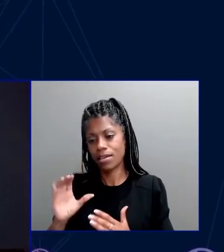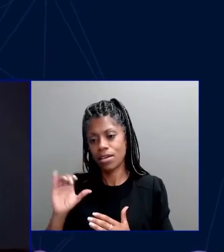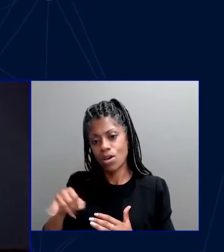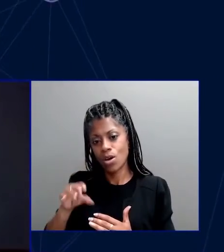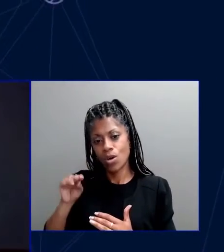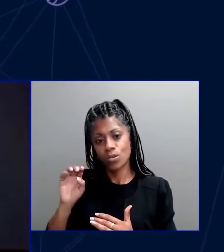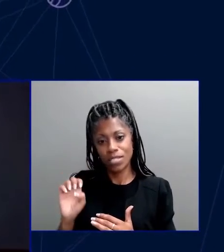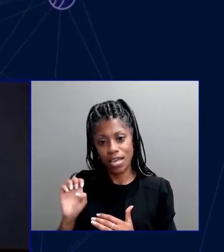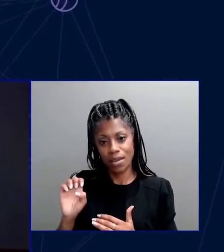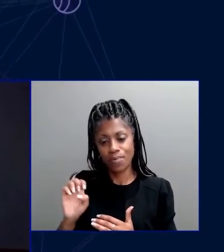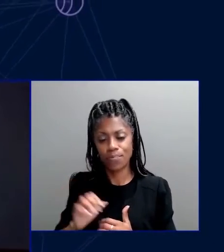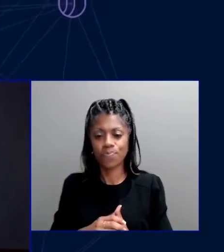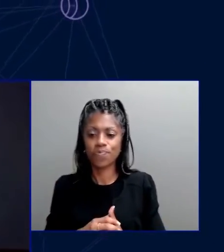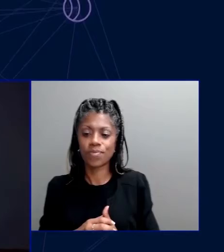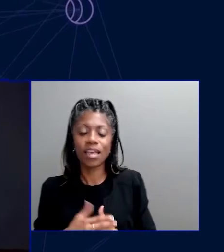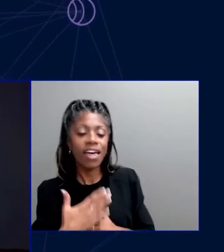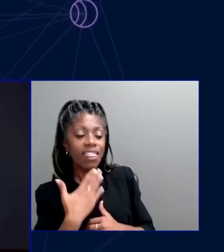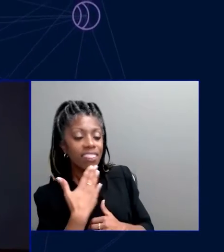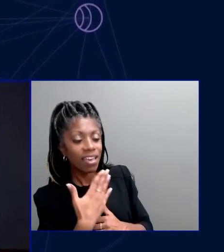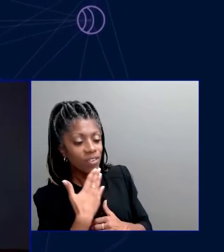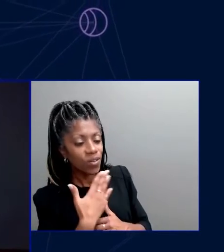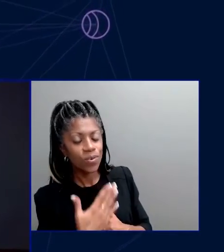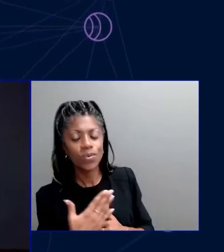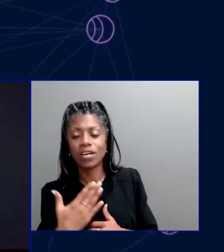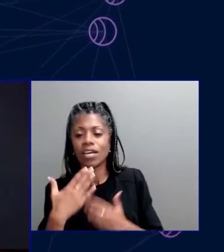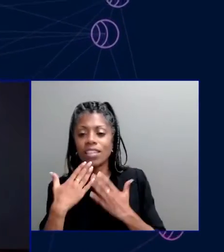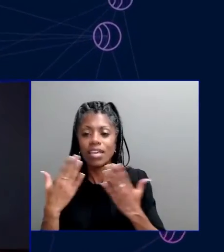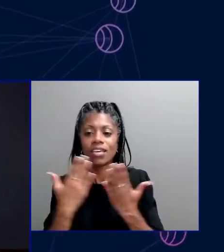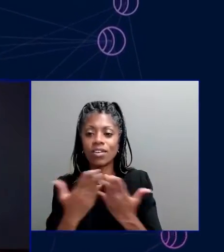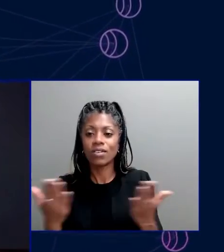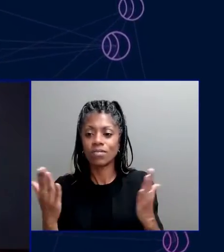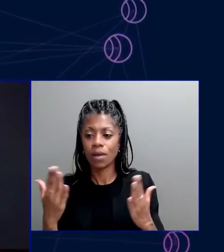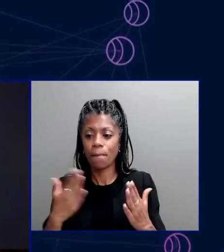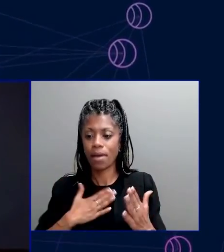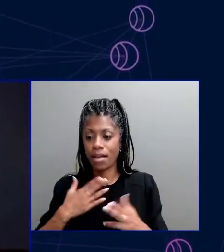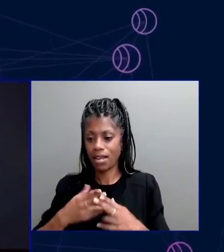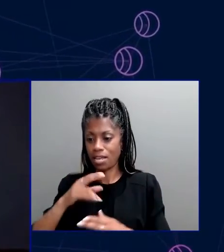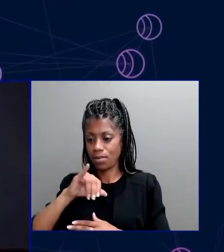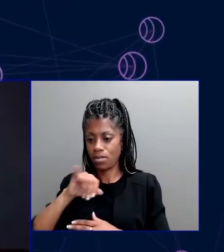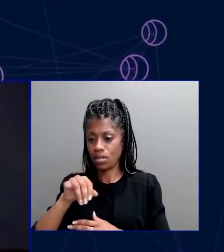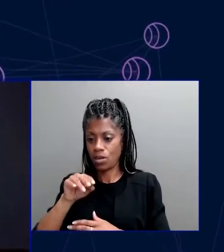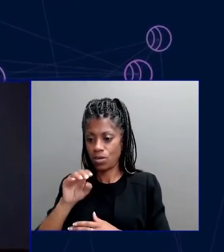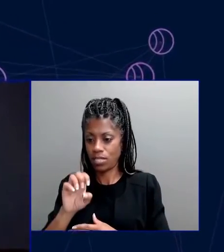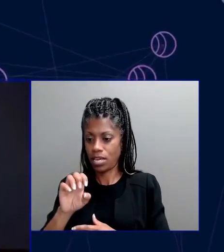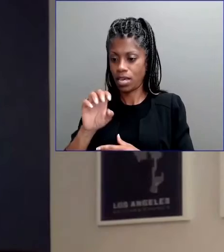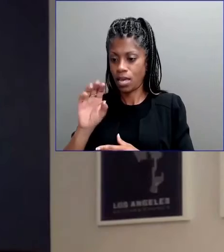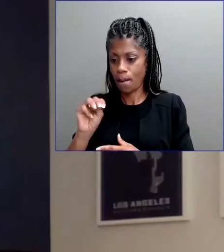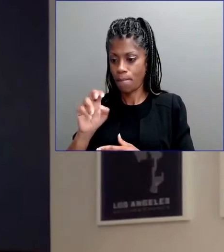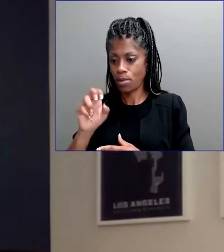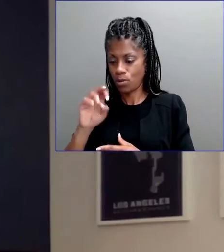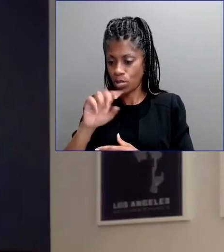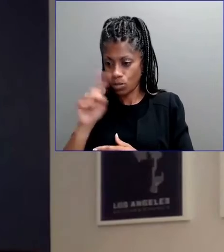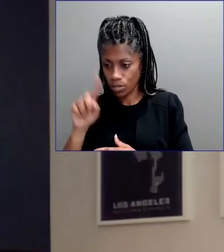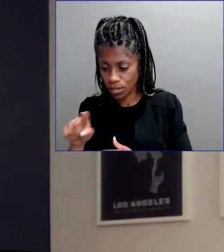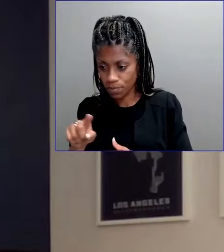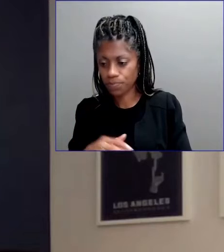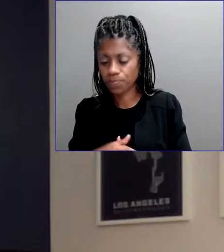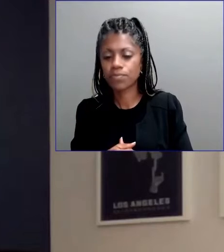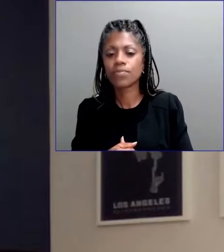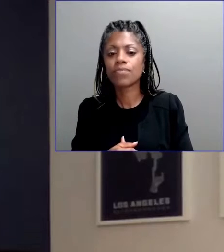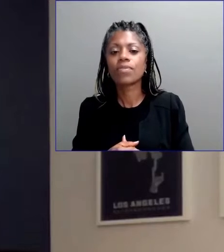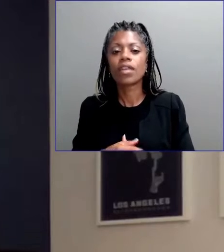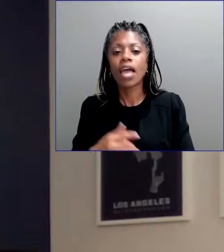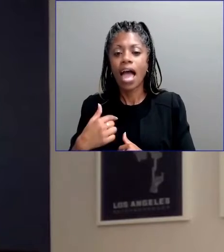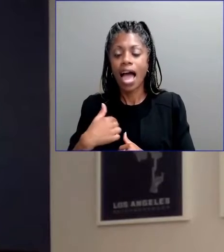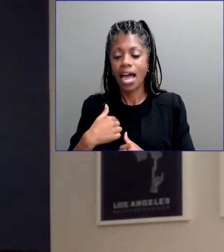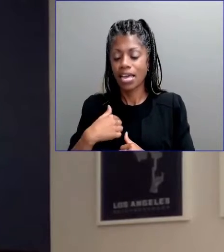Thank you so much, Bruna, and good afternoon, everyone. My name is José Muñoz. I have the pleasure of serving as the Deputy Communications Director for